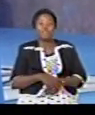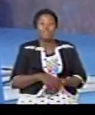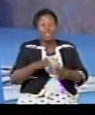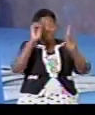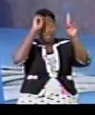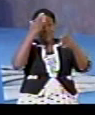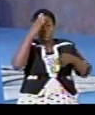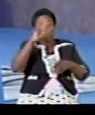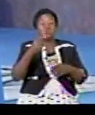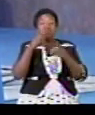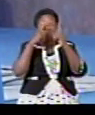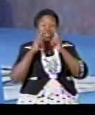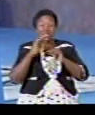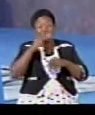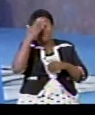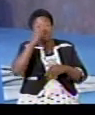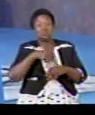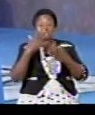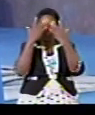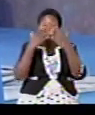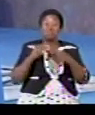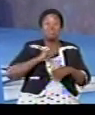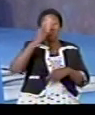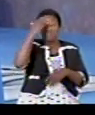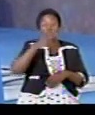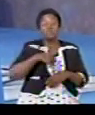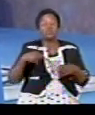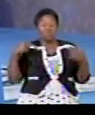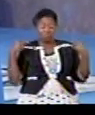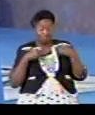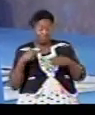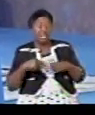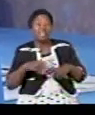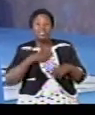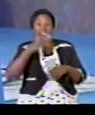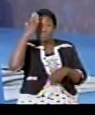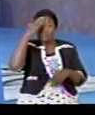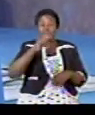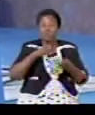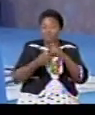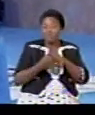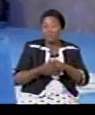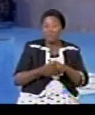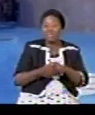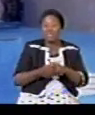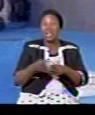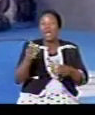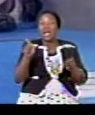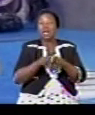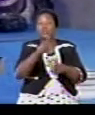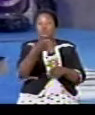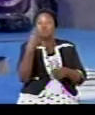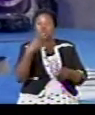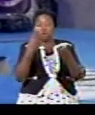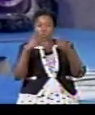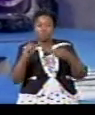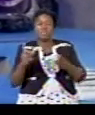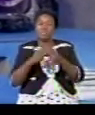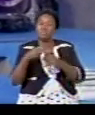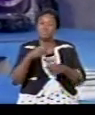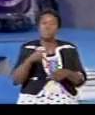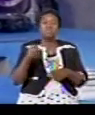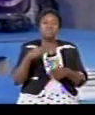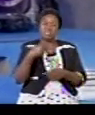tears. He knows your sorrow. He knows your heartache. He knows your problem as you are coming. And you are